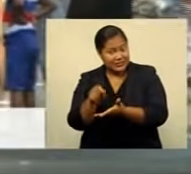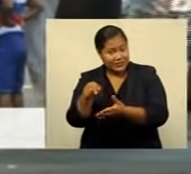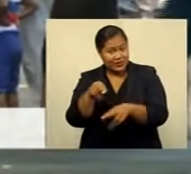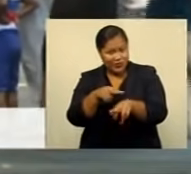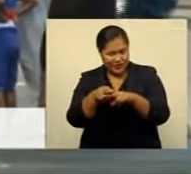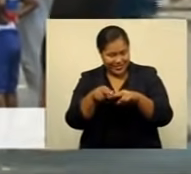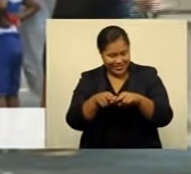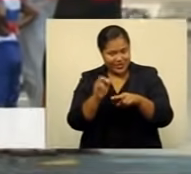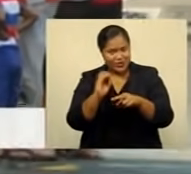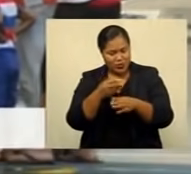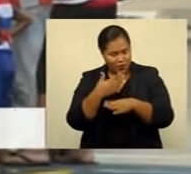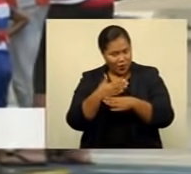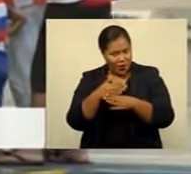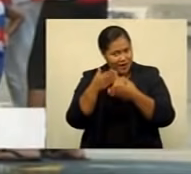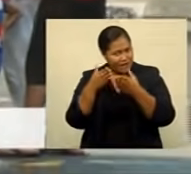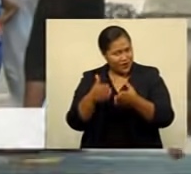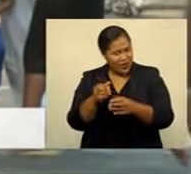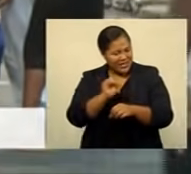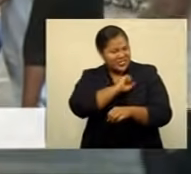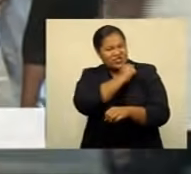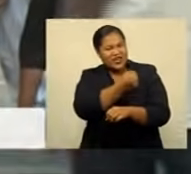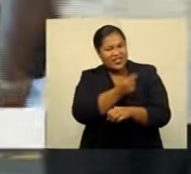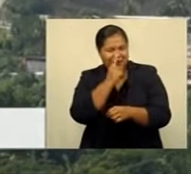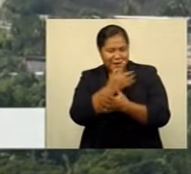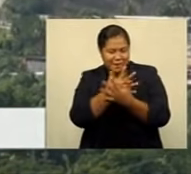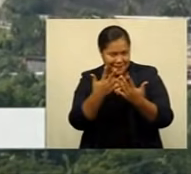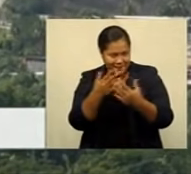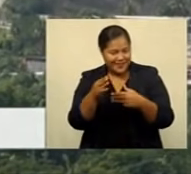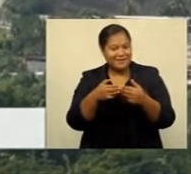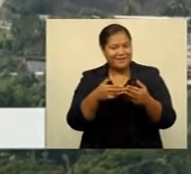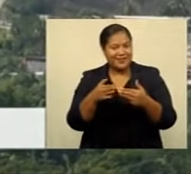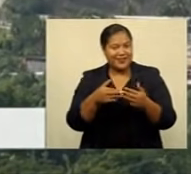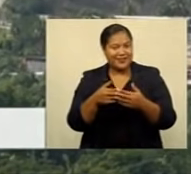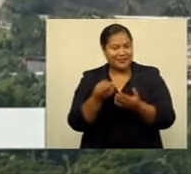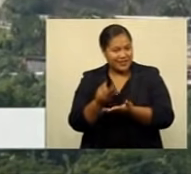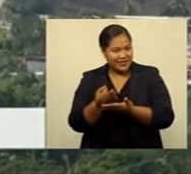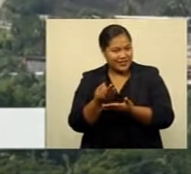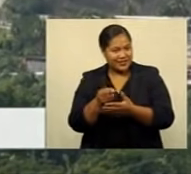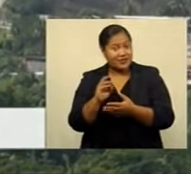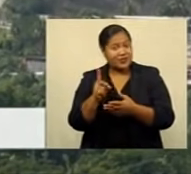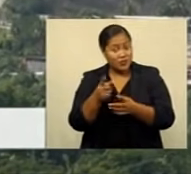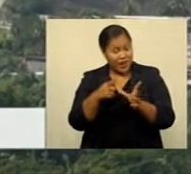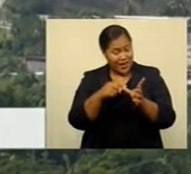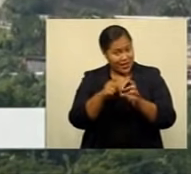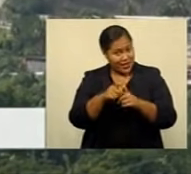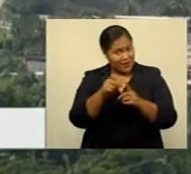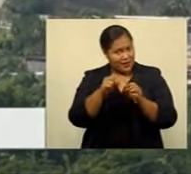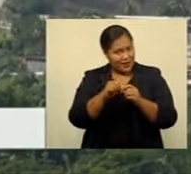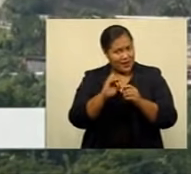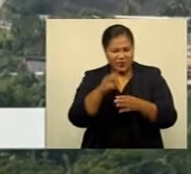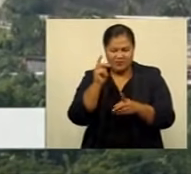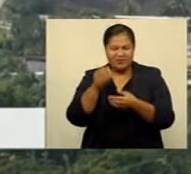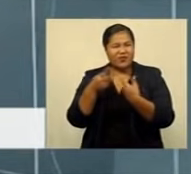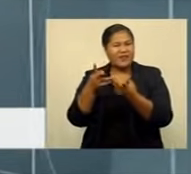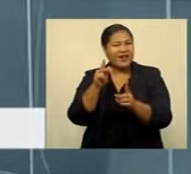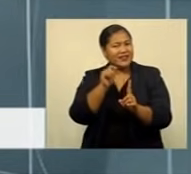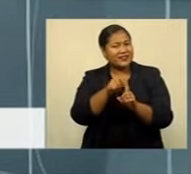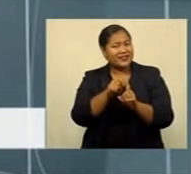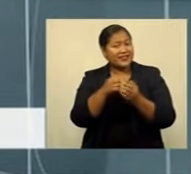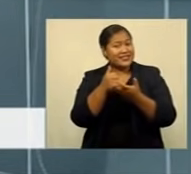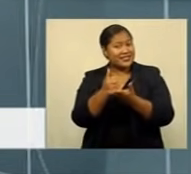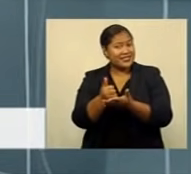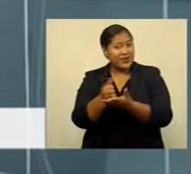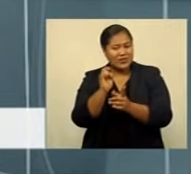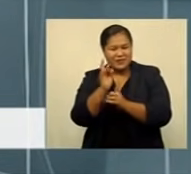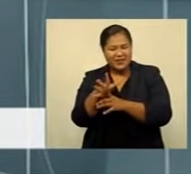where reforms will focus on strengthening public financial management. ADB's additional financing will provide targeted assistance on specialized